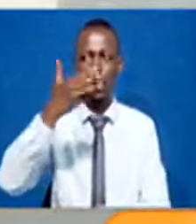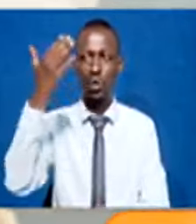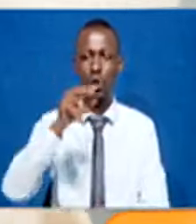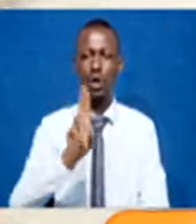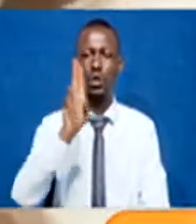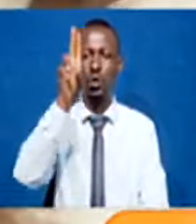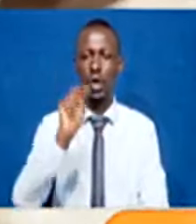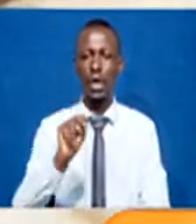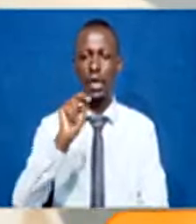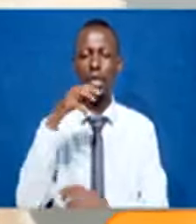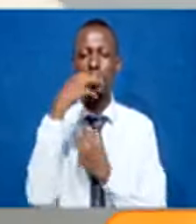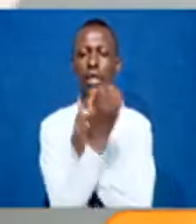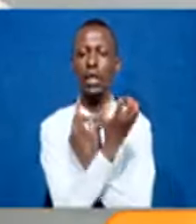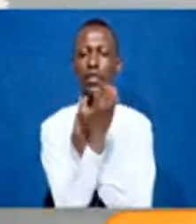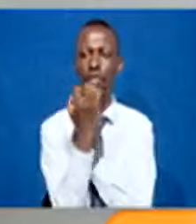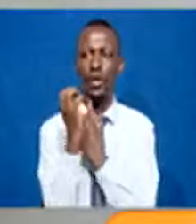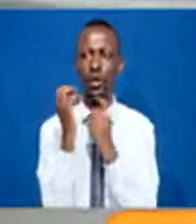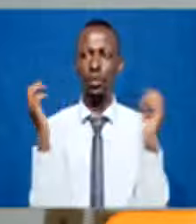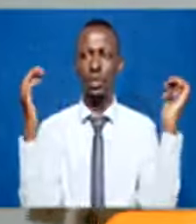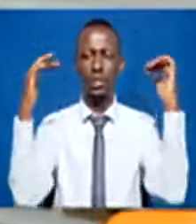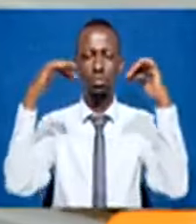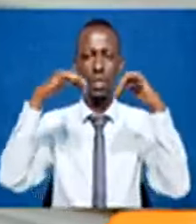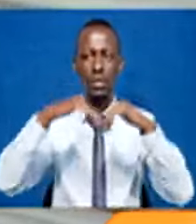Nations Environment Assembly.